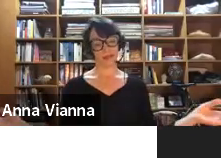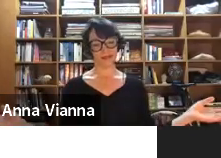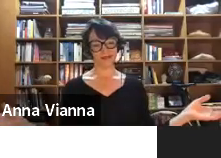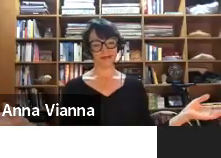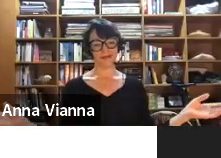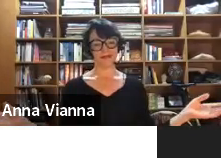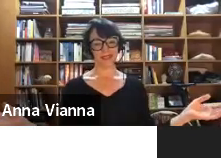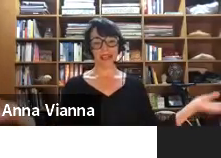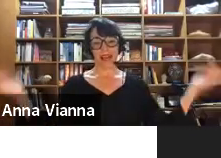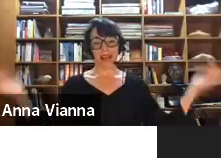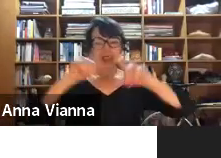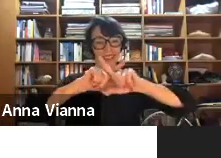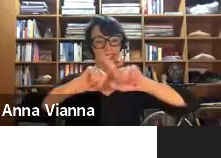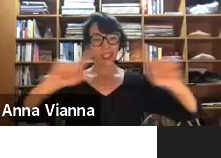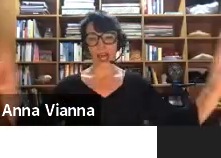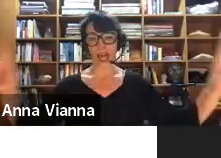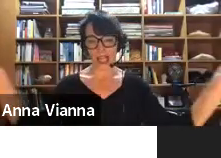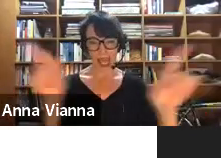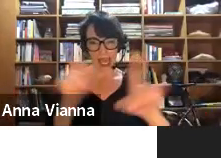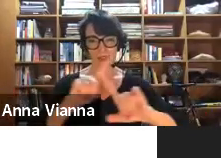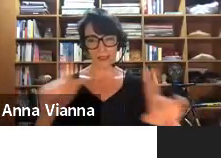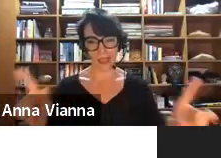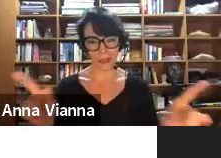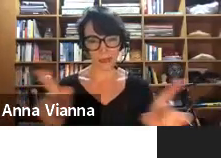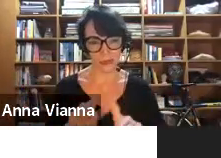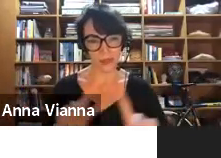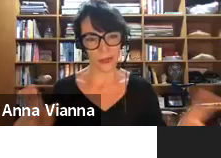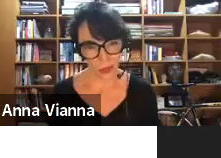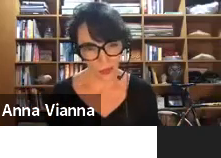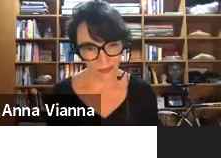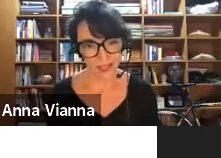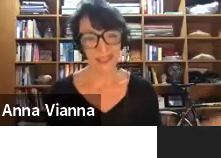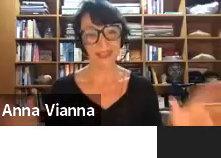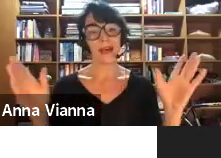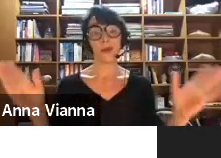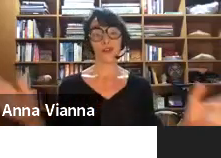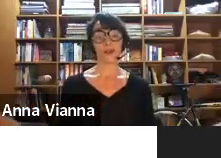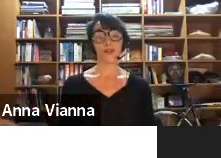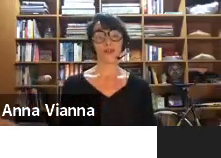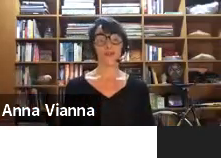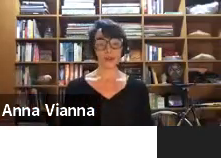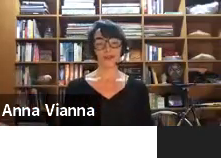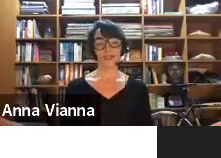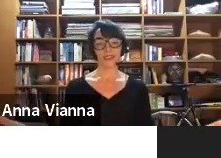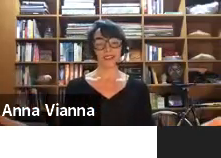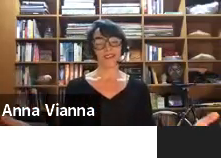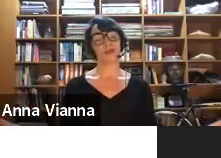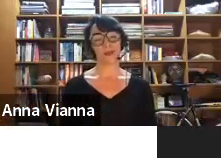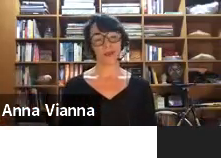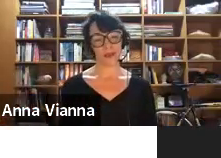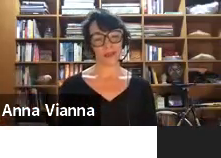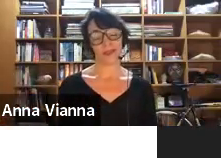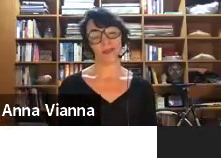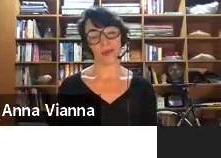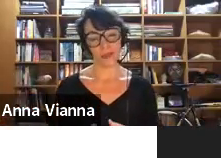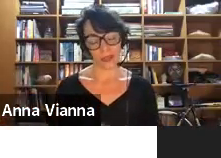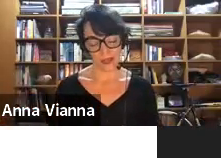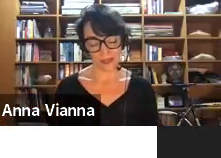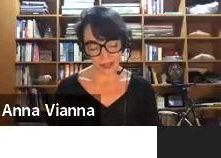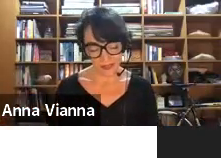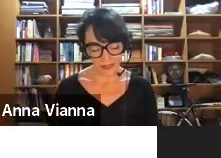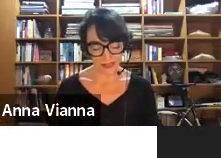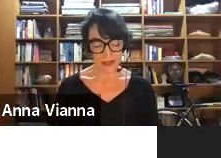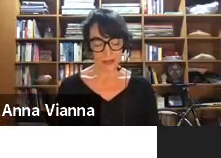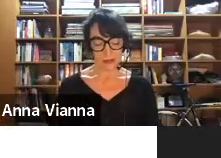TV. I did not have sex with that woman. That was my first interpretation. Of course, not